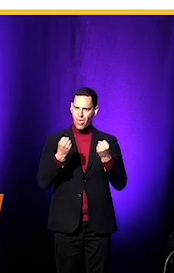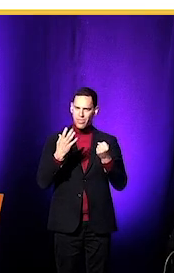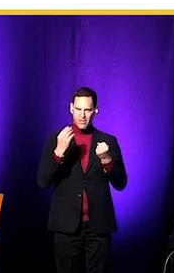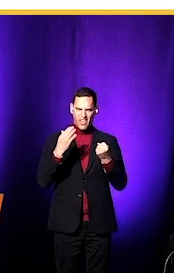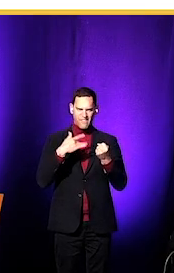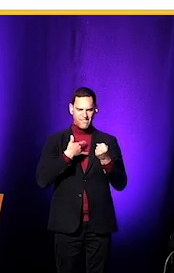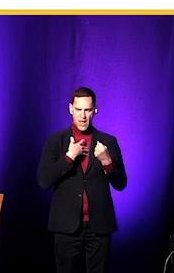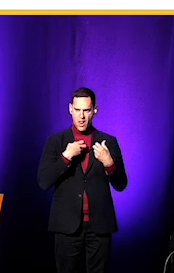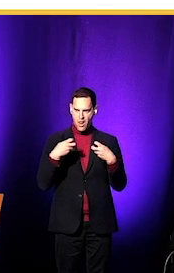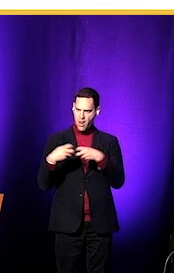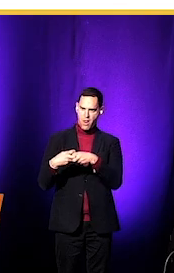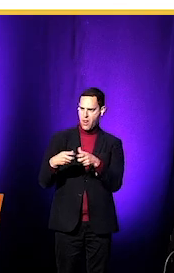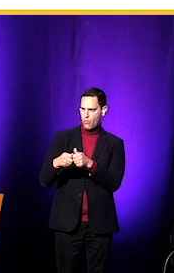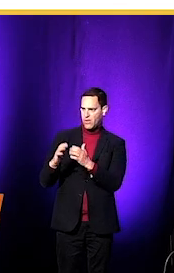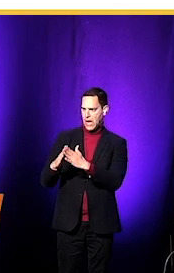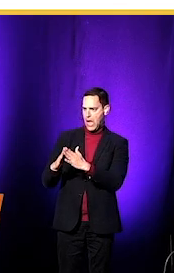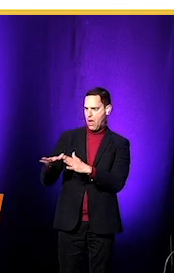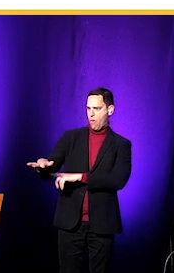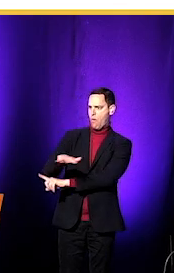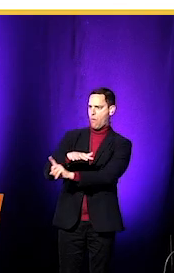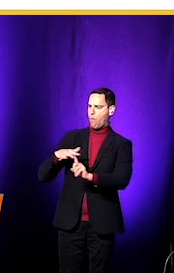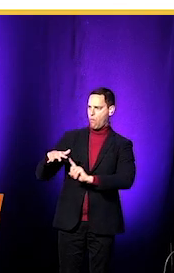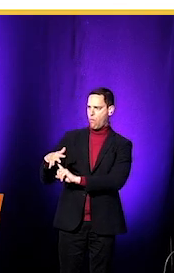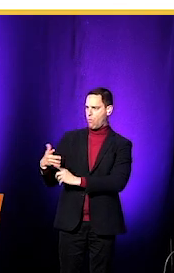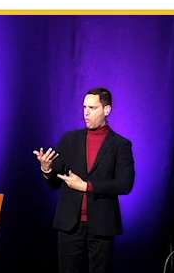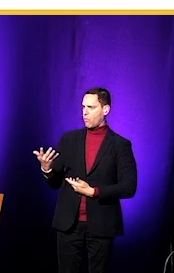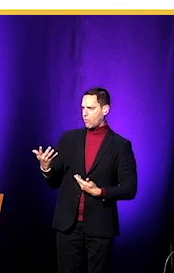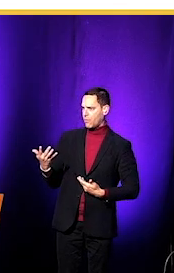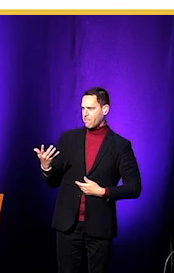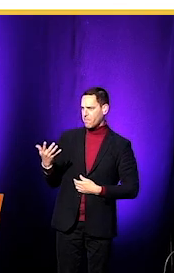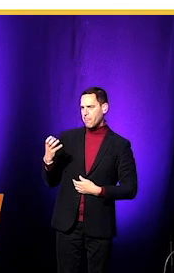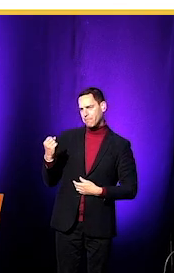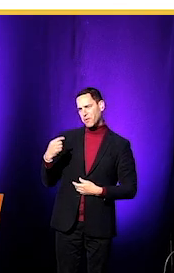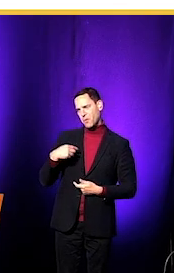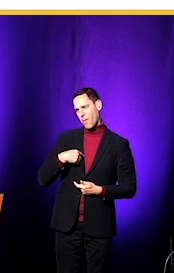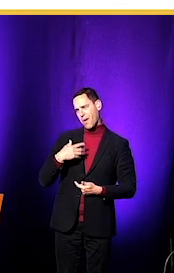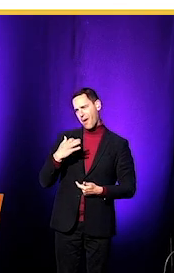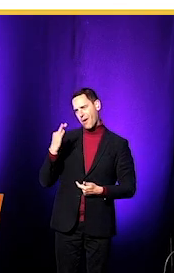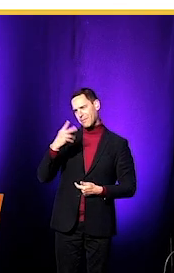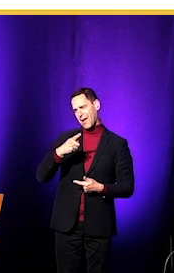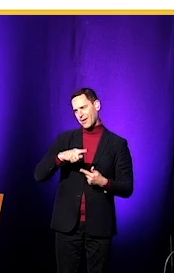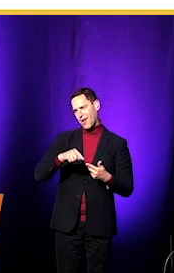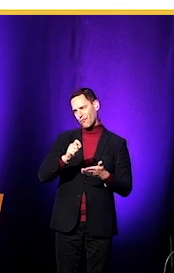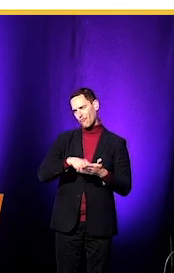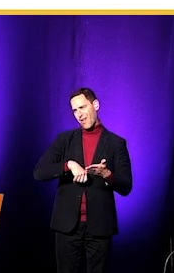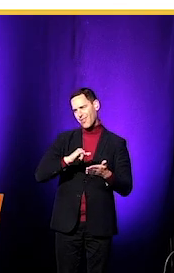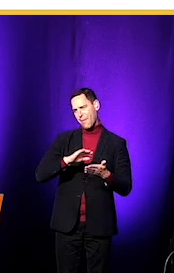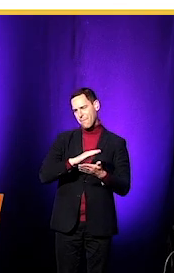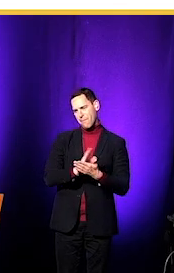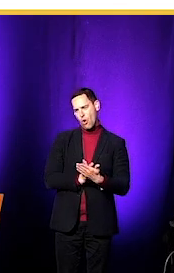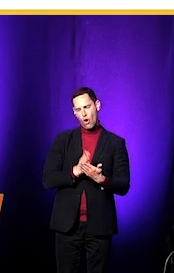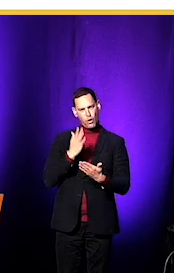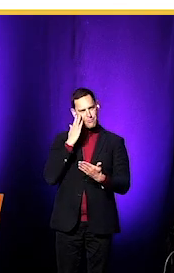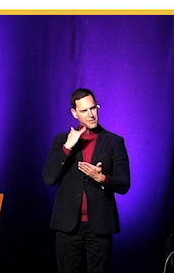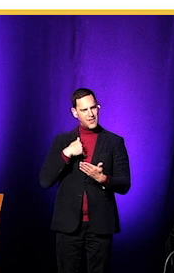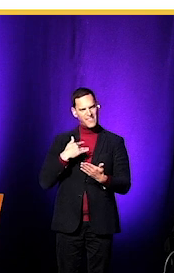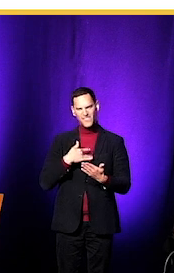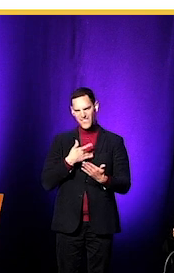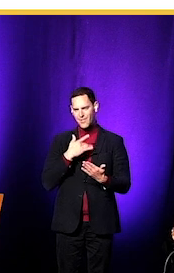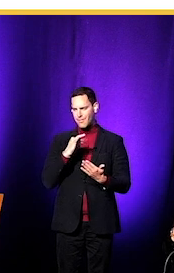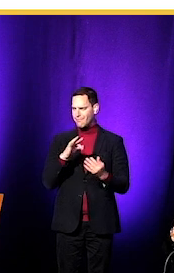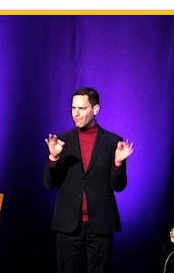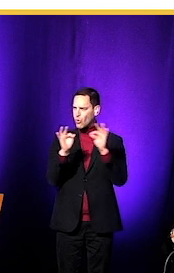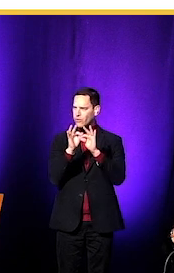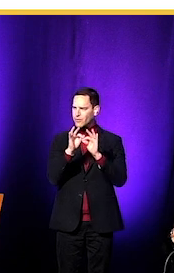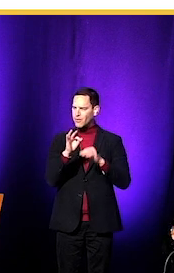just, I want to go back and write that second piece, because I think it's really true. Because but that's why I look at people's